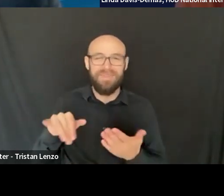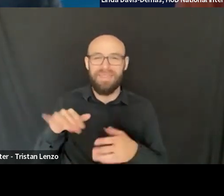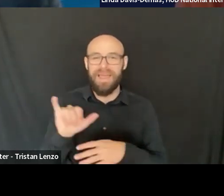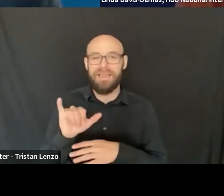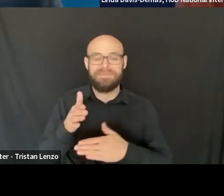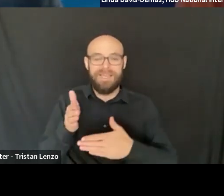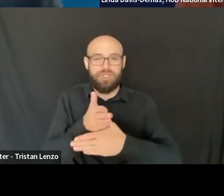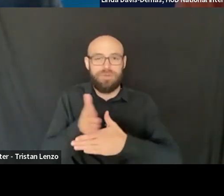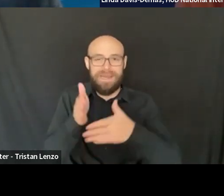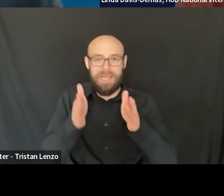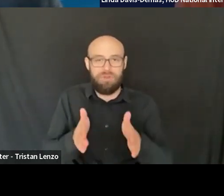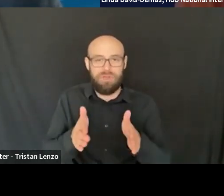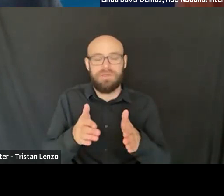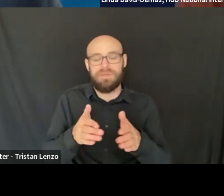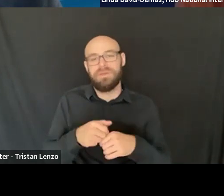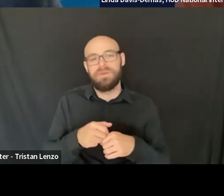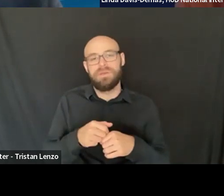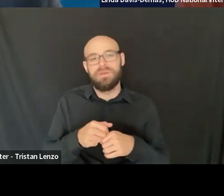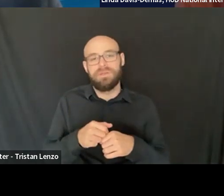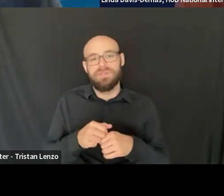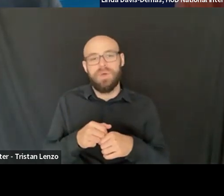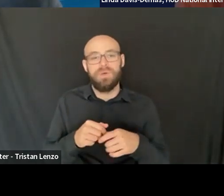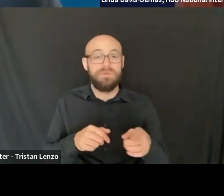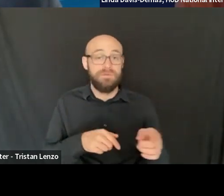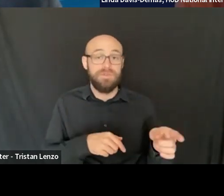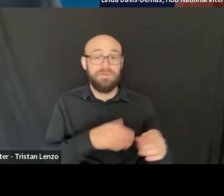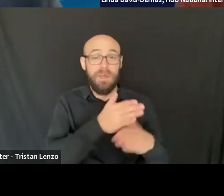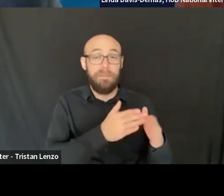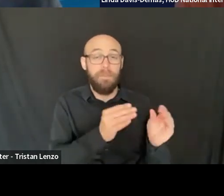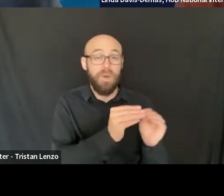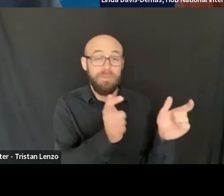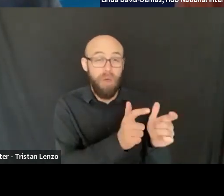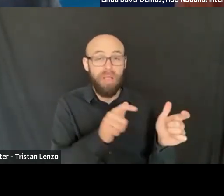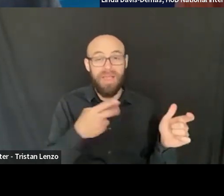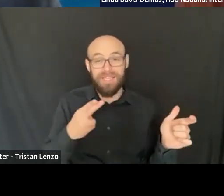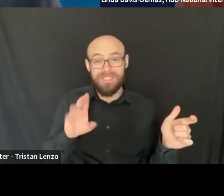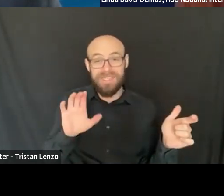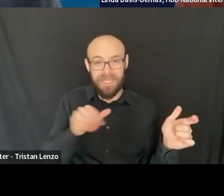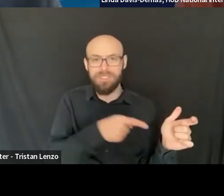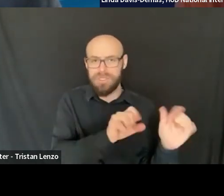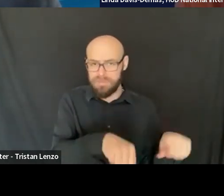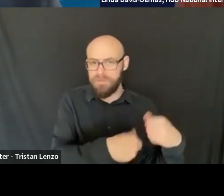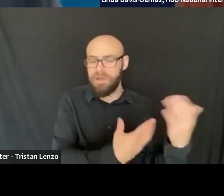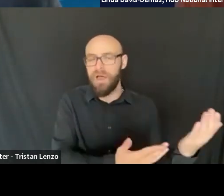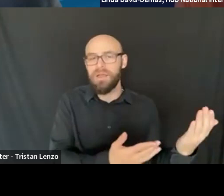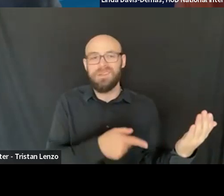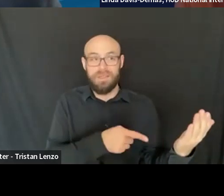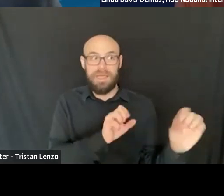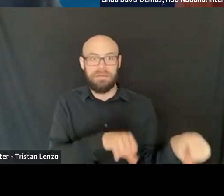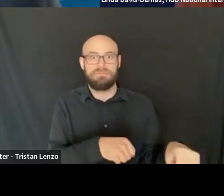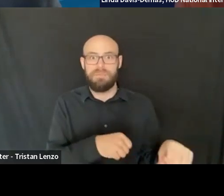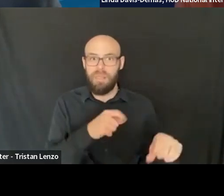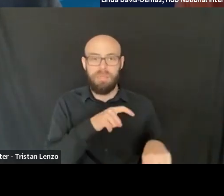compliance assistance as perhaps OHC can provide for some of the smaller HCAs, because they understand it can take up a lot of the talk between HCAs